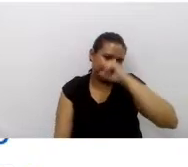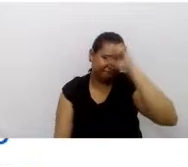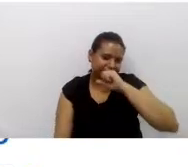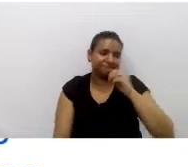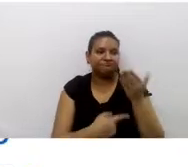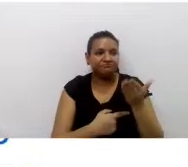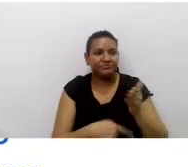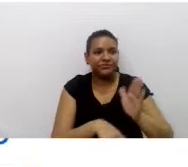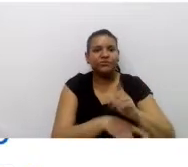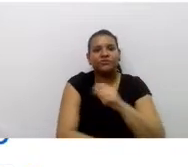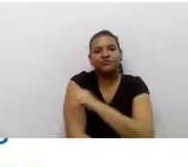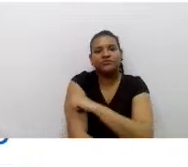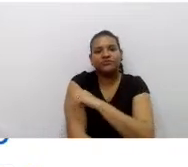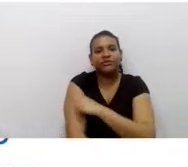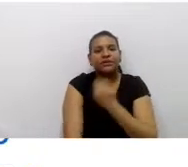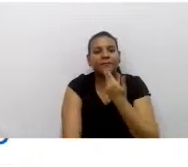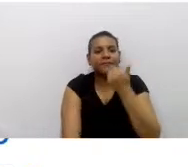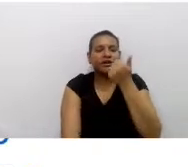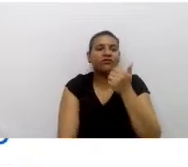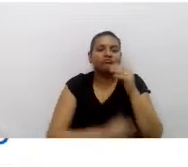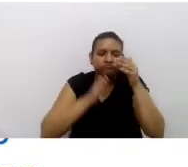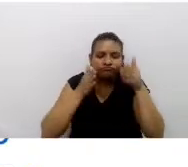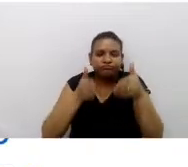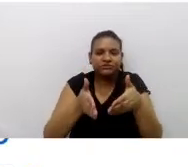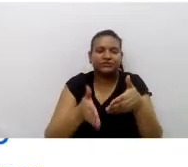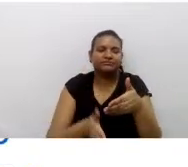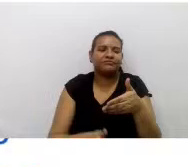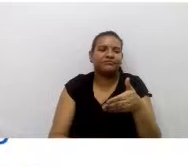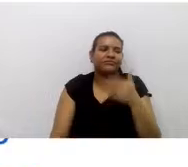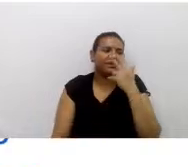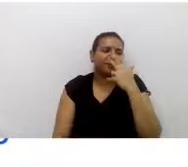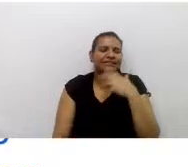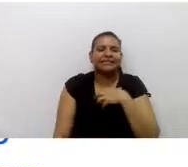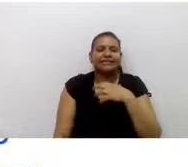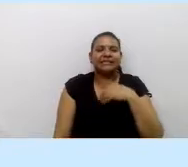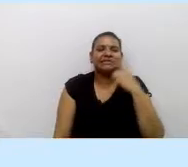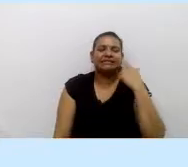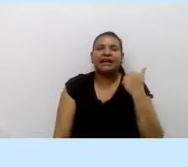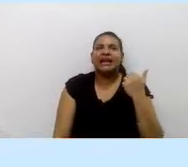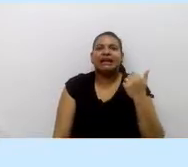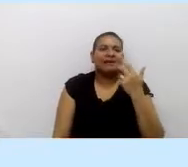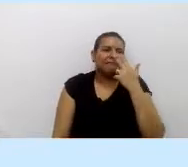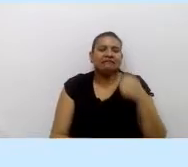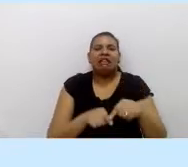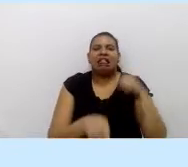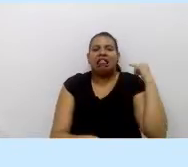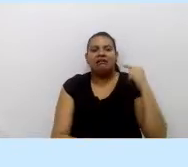up, which can reduce their confidence and self-esteem.